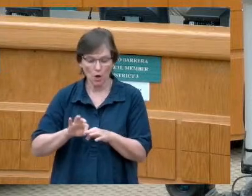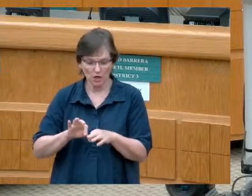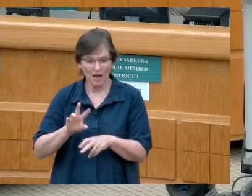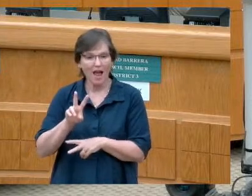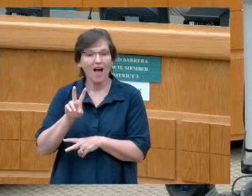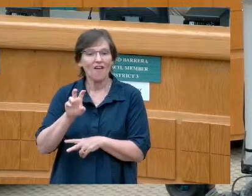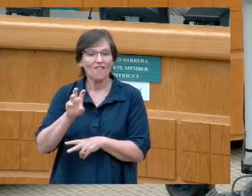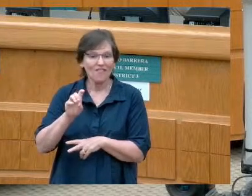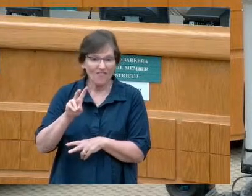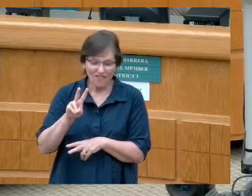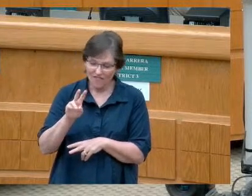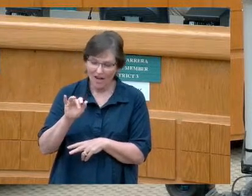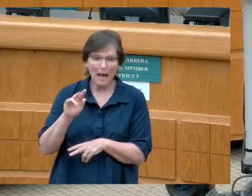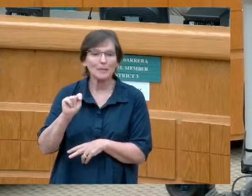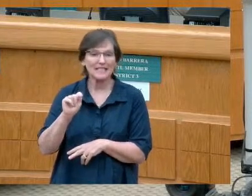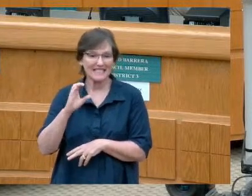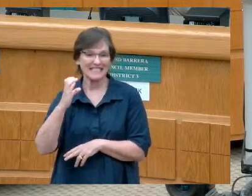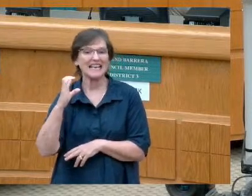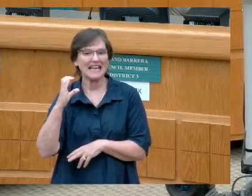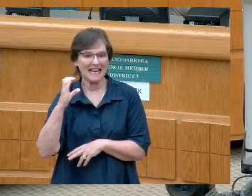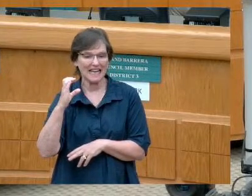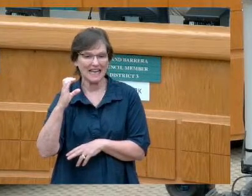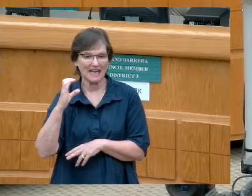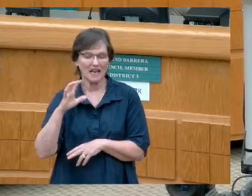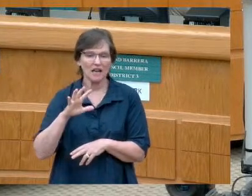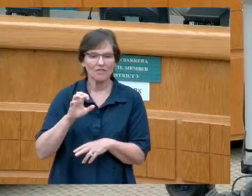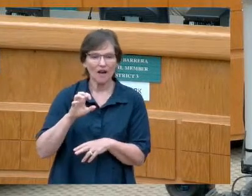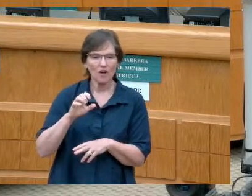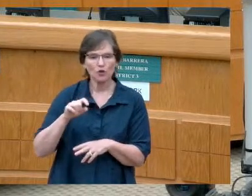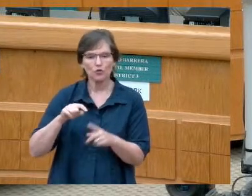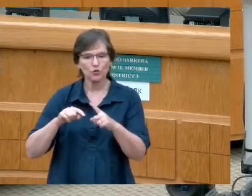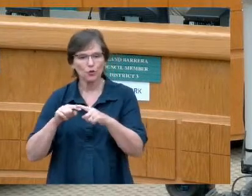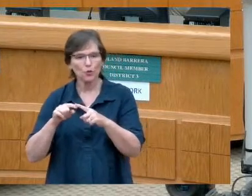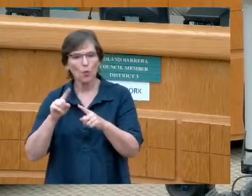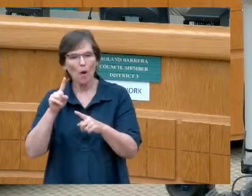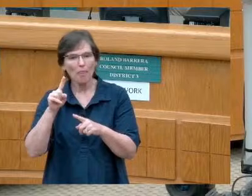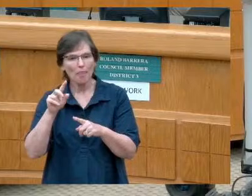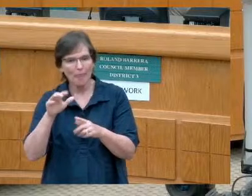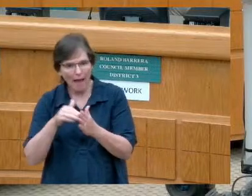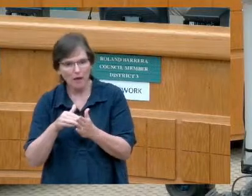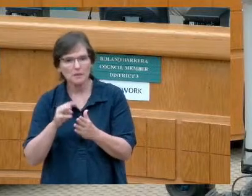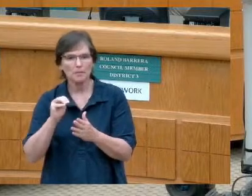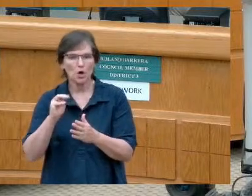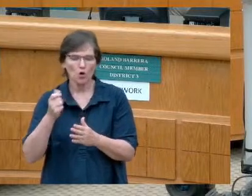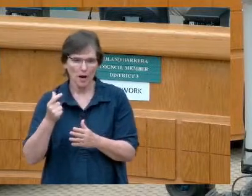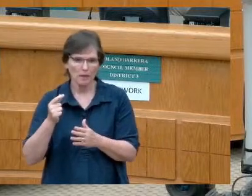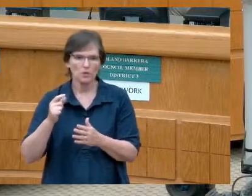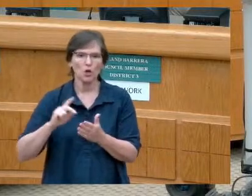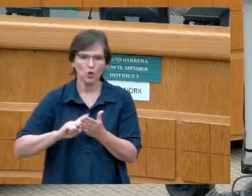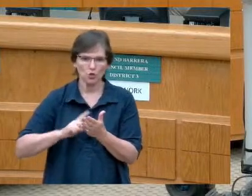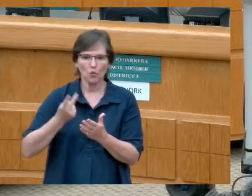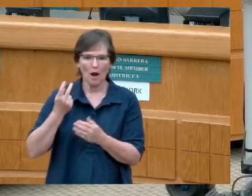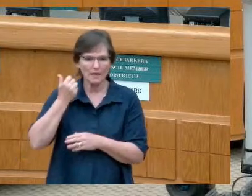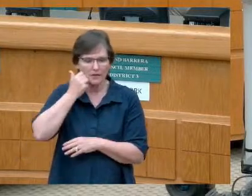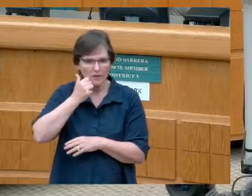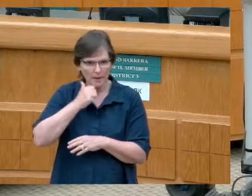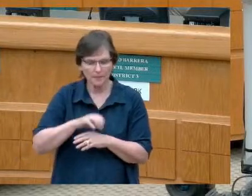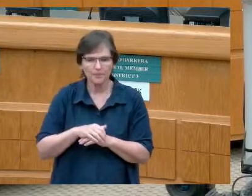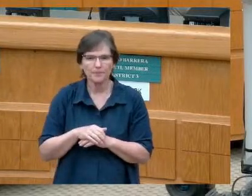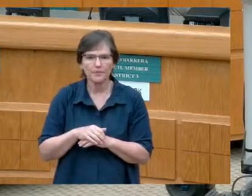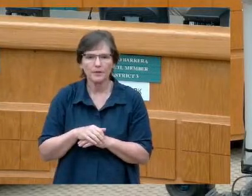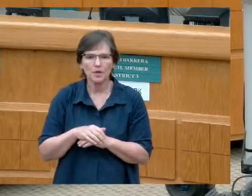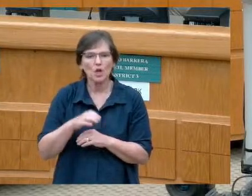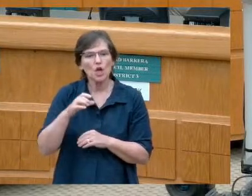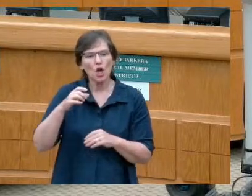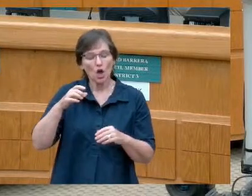milligrams twice a day, quercetin, 250 to 500 milligrams twice a day, and this vitamin can be found